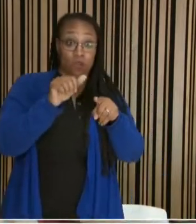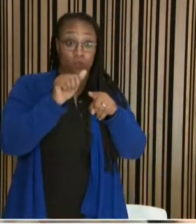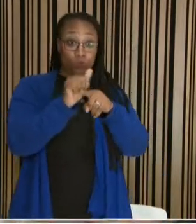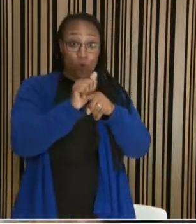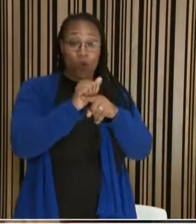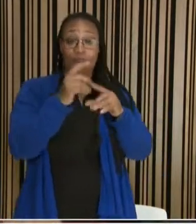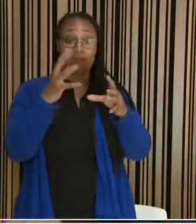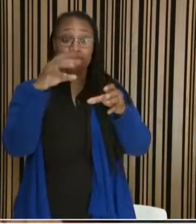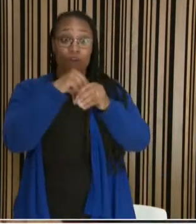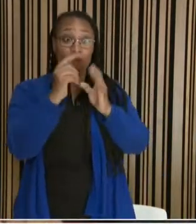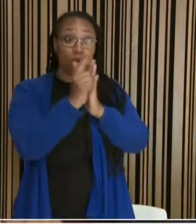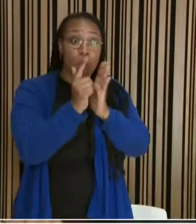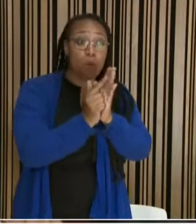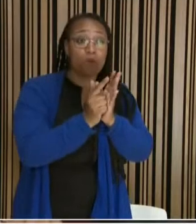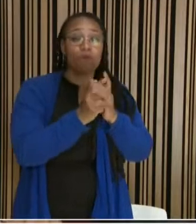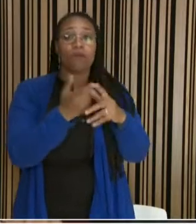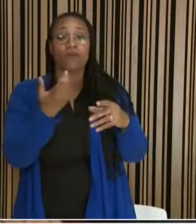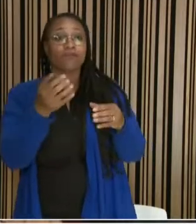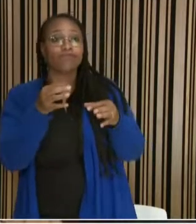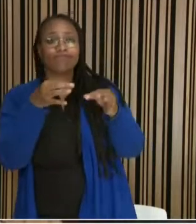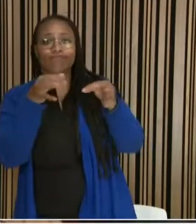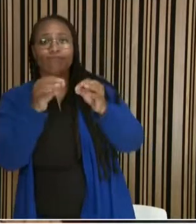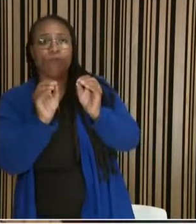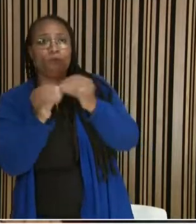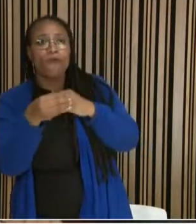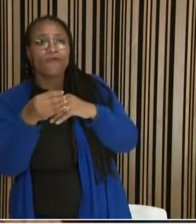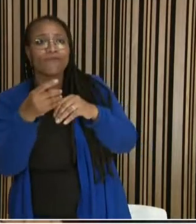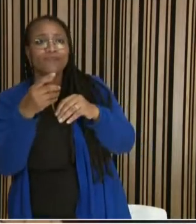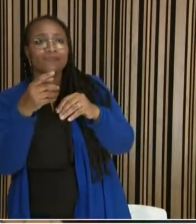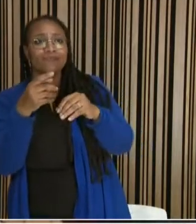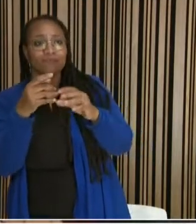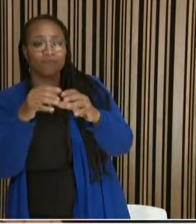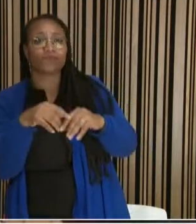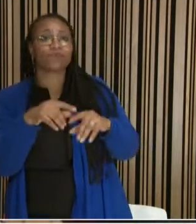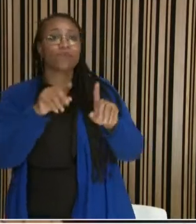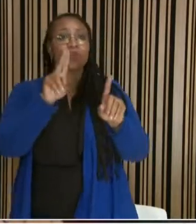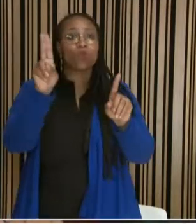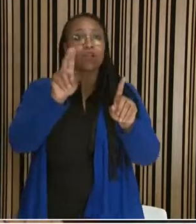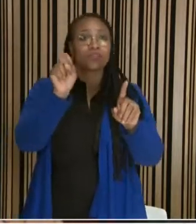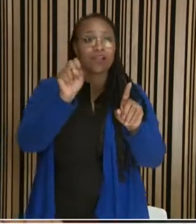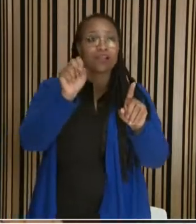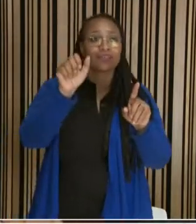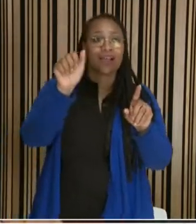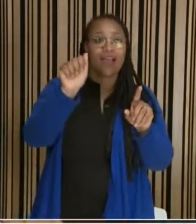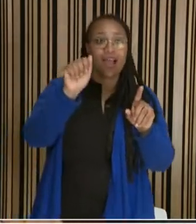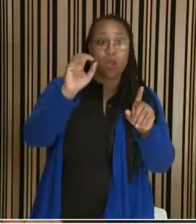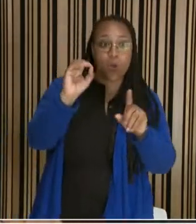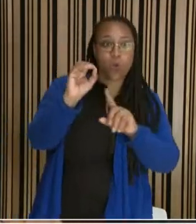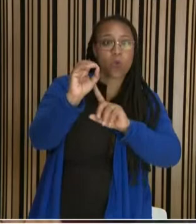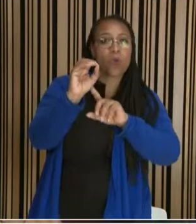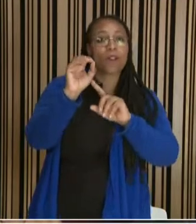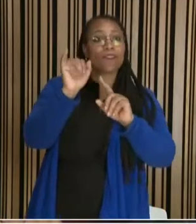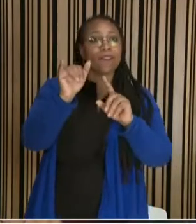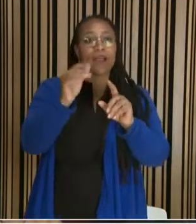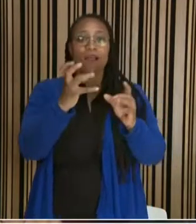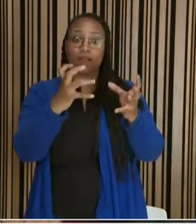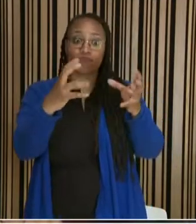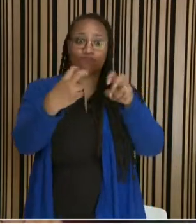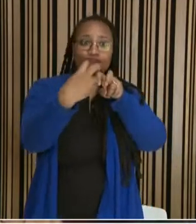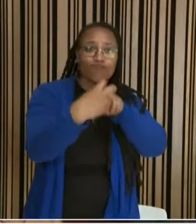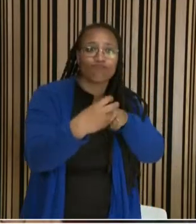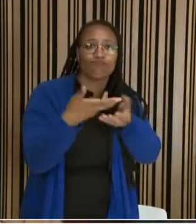fact, I think I have a meeting with the USAO today and his team to identify any issues in any spaces